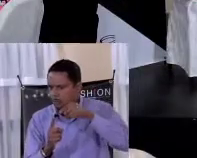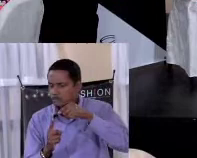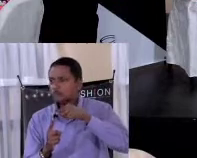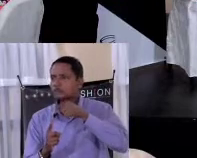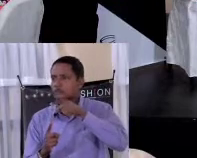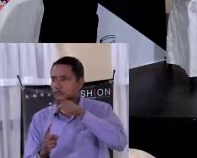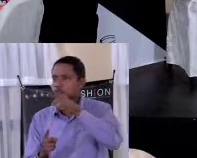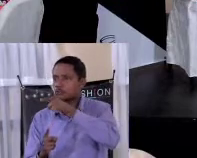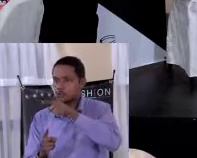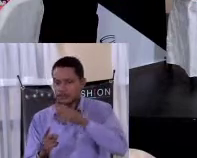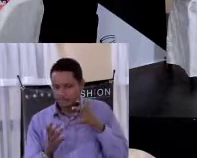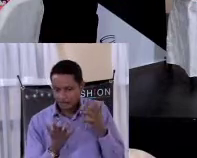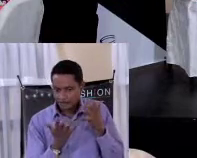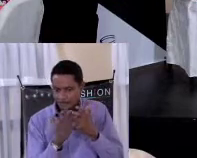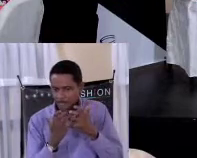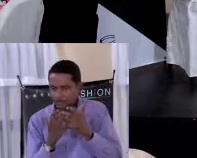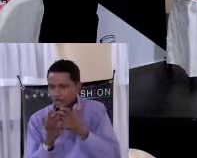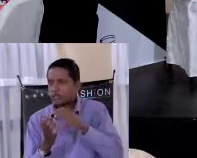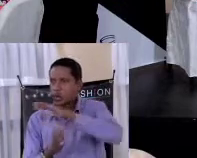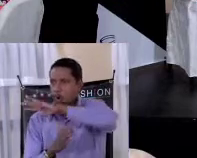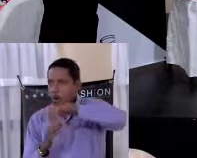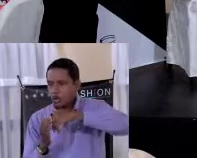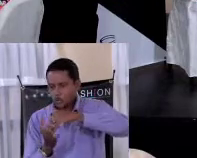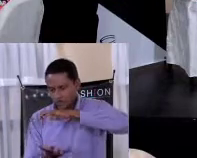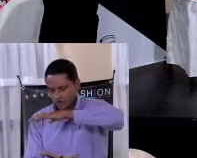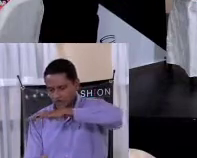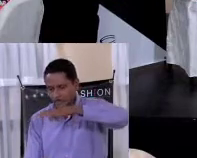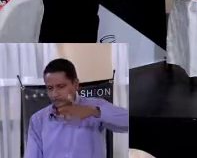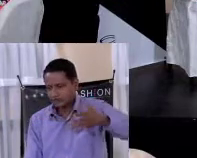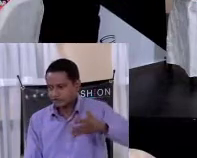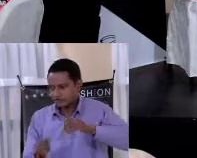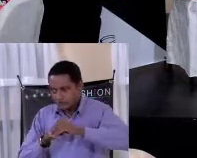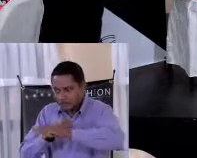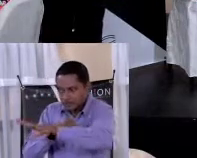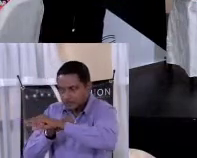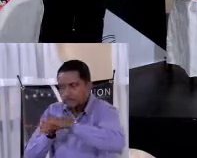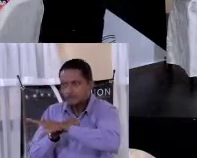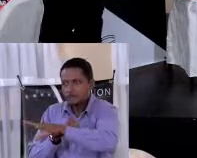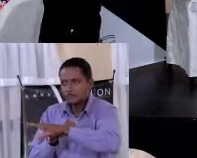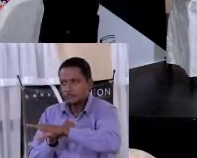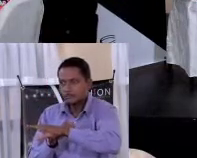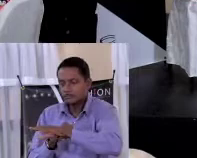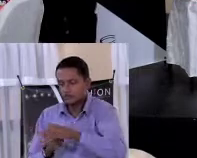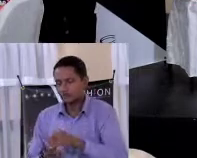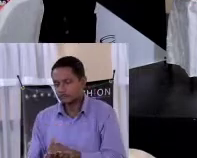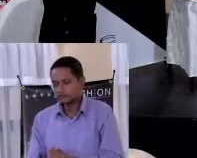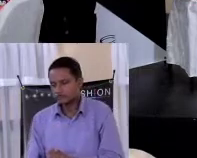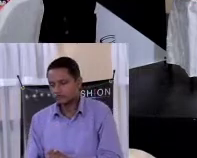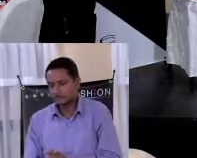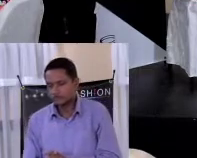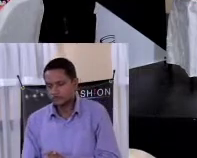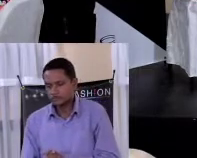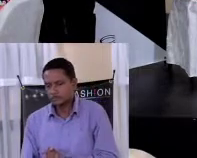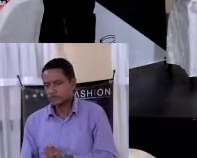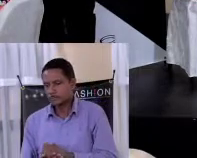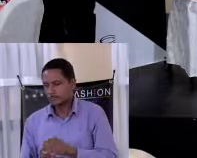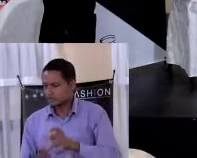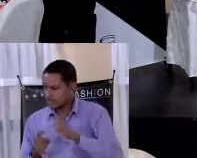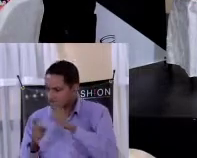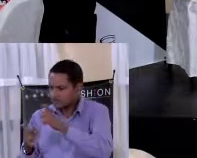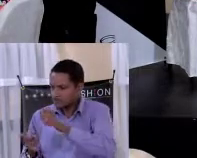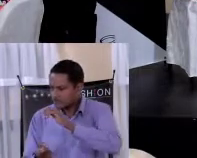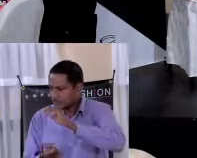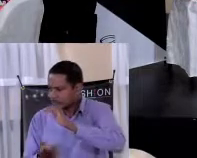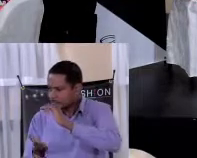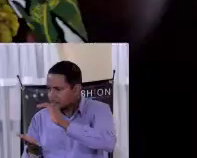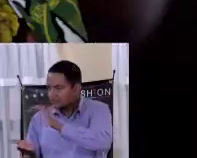want to fit in, but you want to be remembered more than anything else. And giving a gift and so on, giving